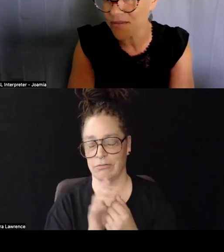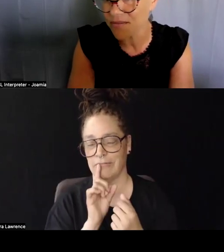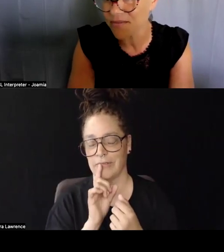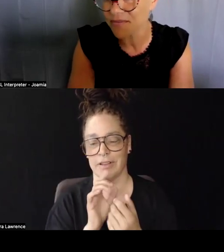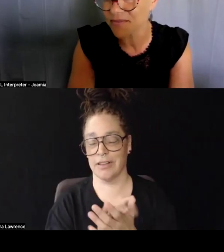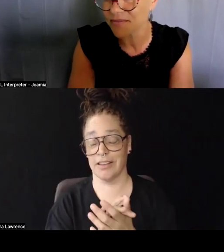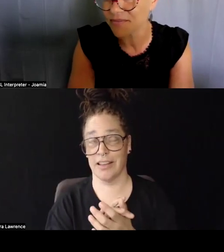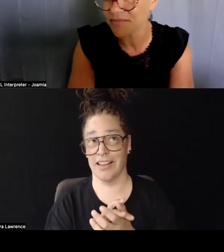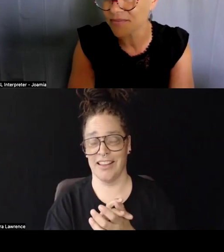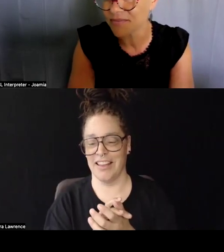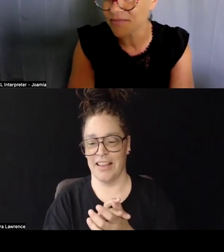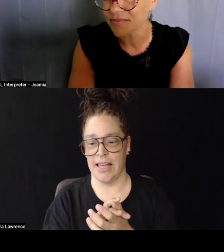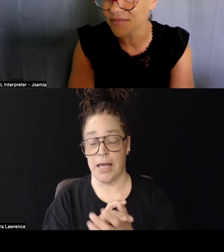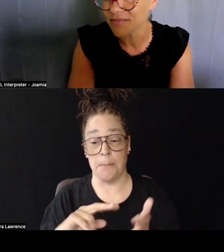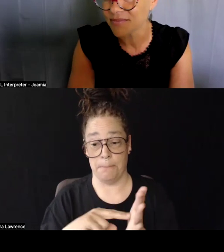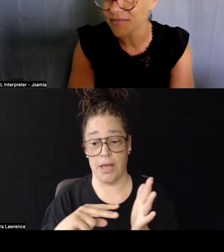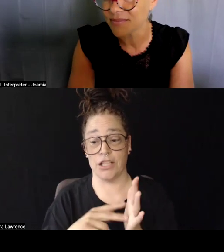teacher.